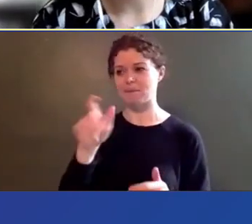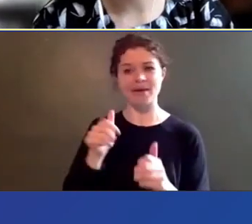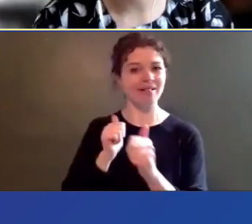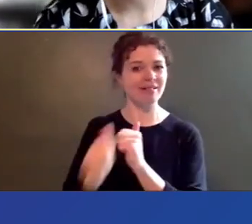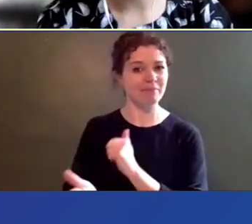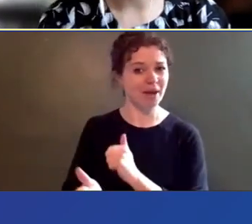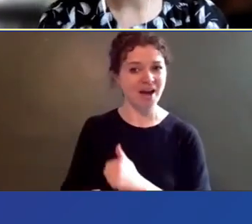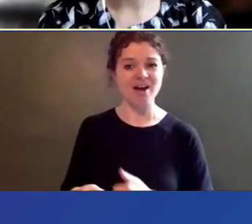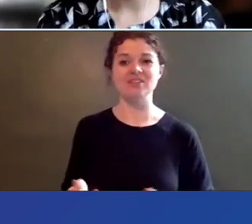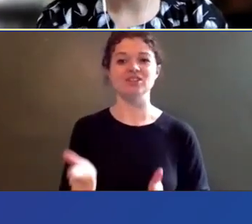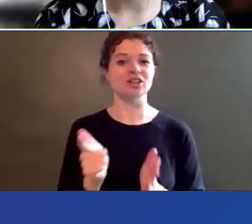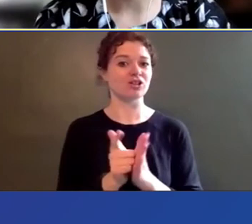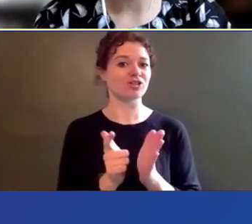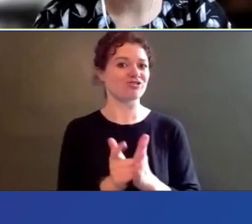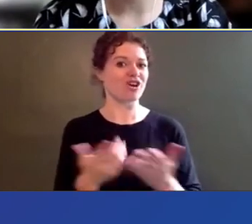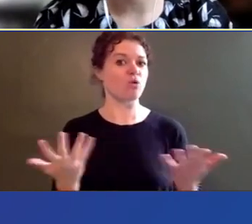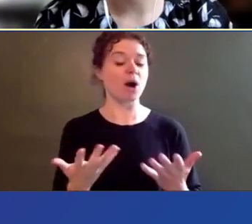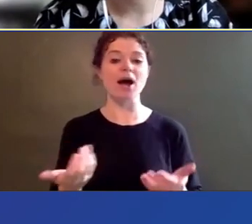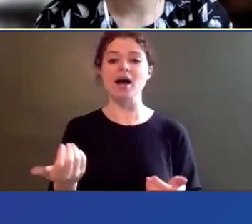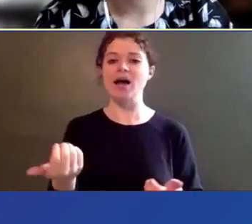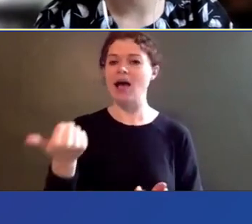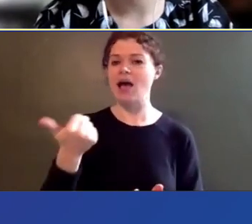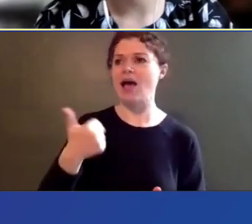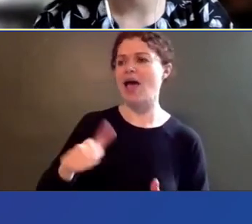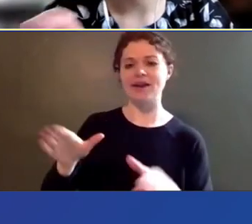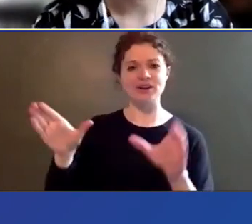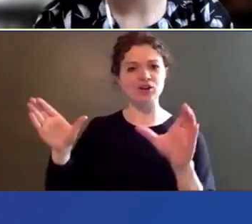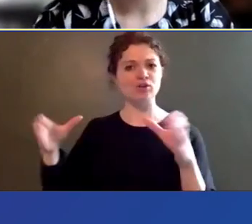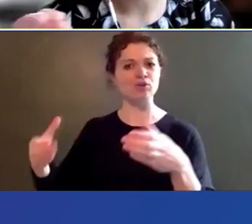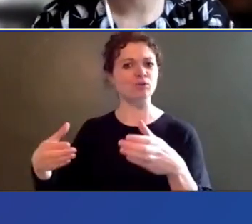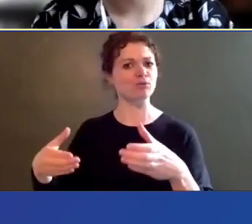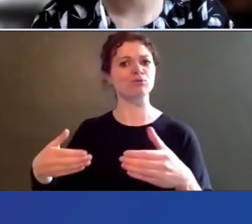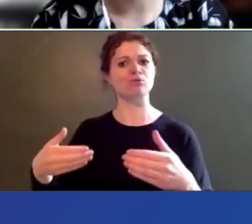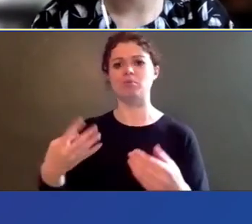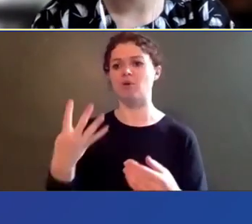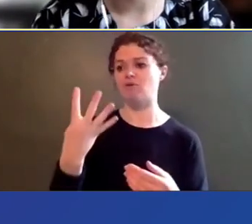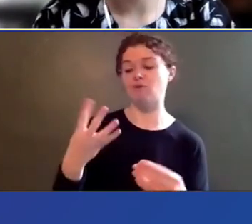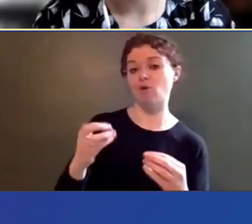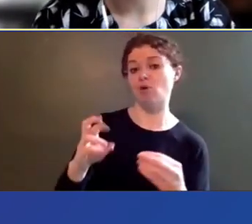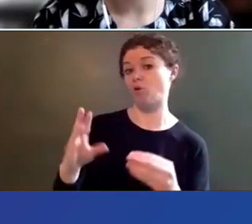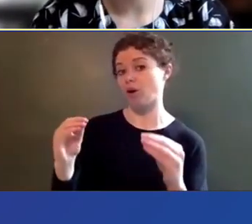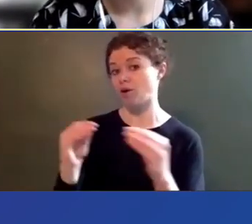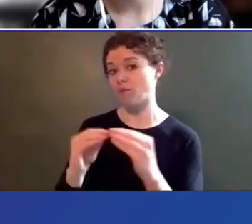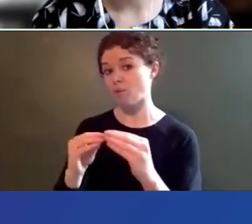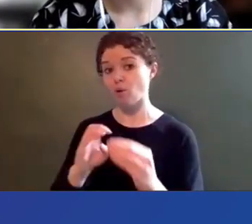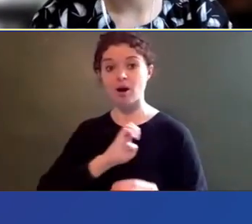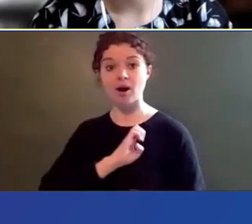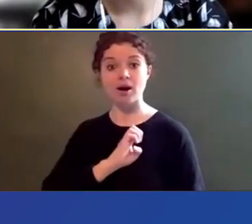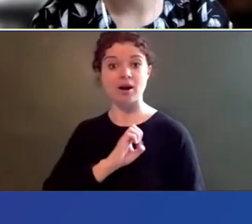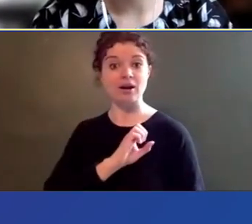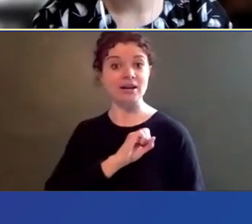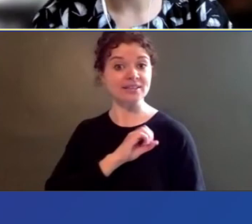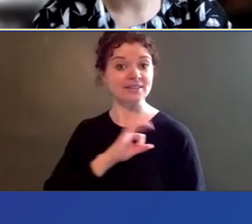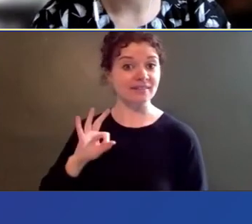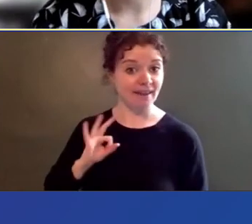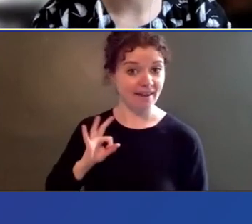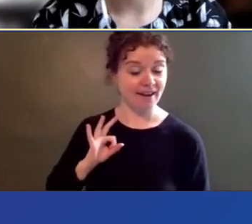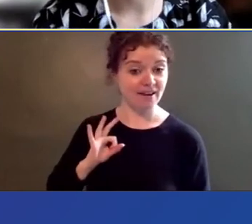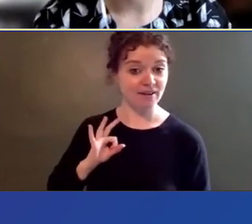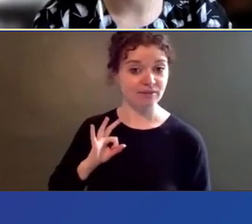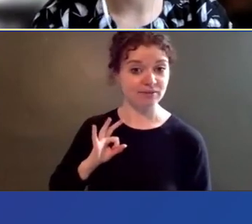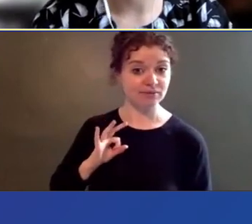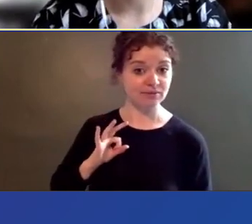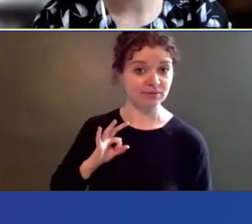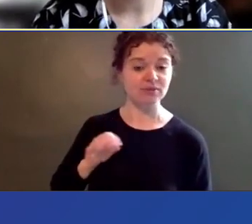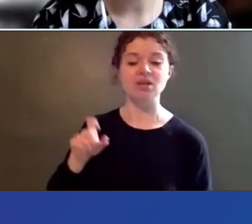legislation that will require any entity that has 4 or more employees or independent contractors to include salary